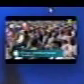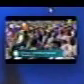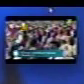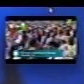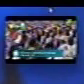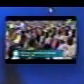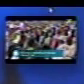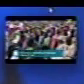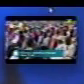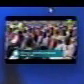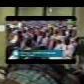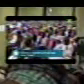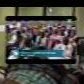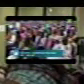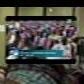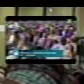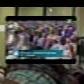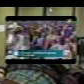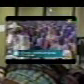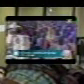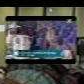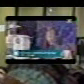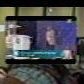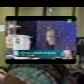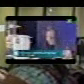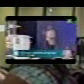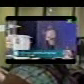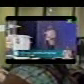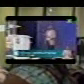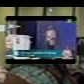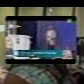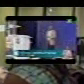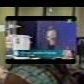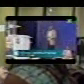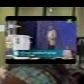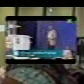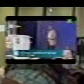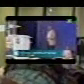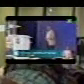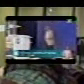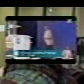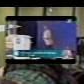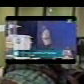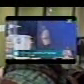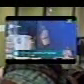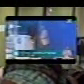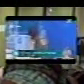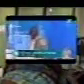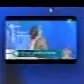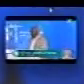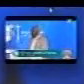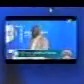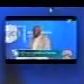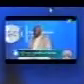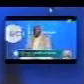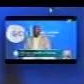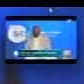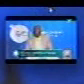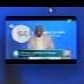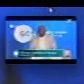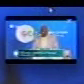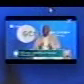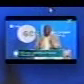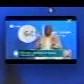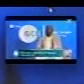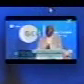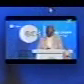they do. They do. They do. And they are regular, and they are hearing everything the word of God is saying, but